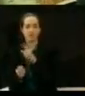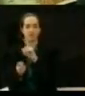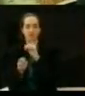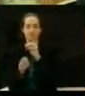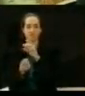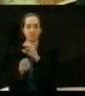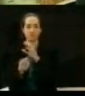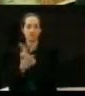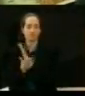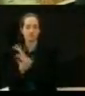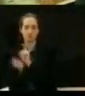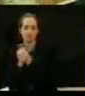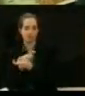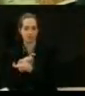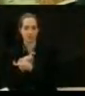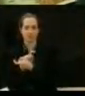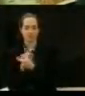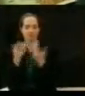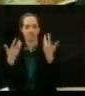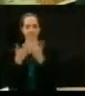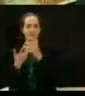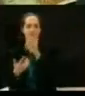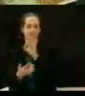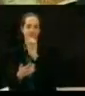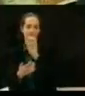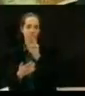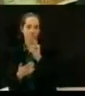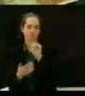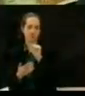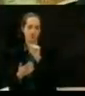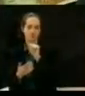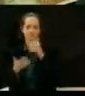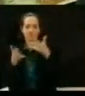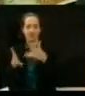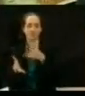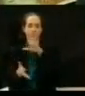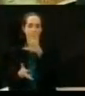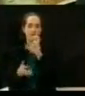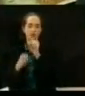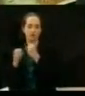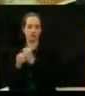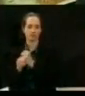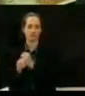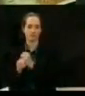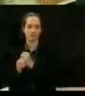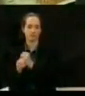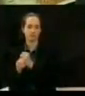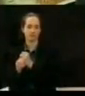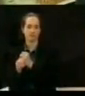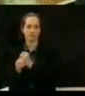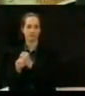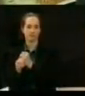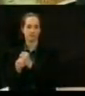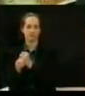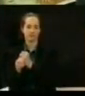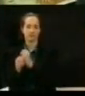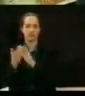it the 500-year. For this document to be the same as the city's, which is what